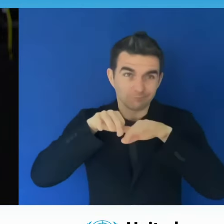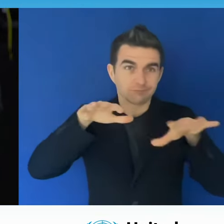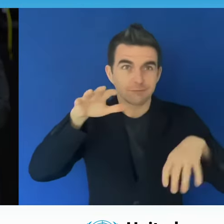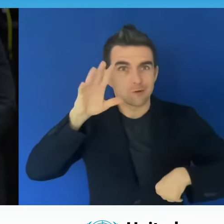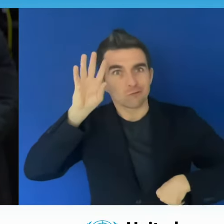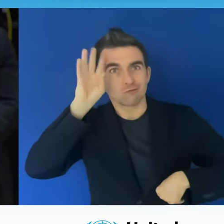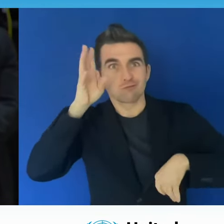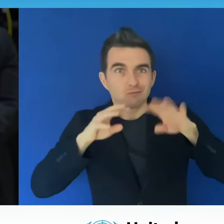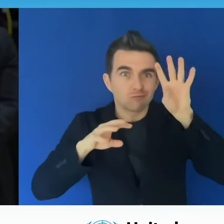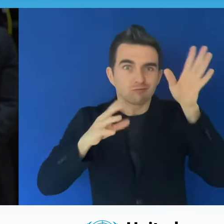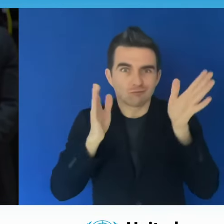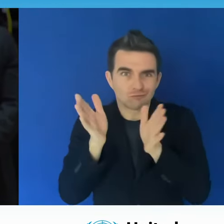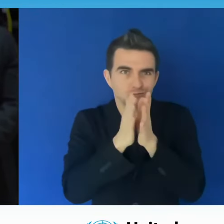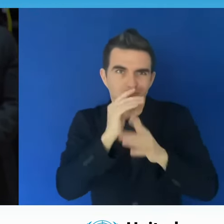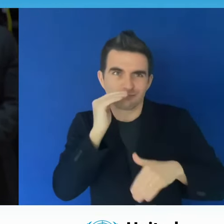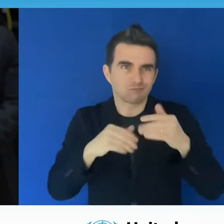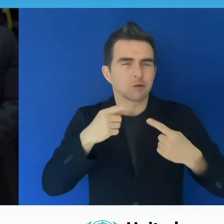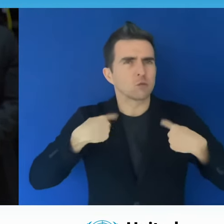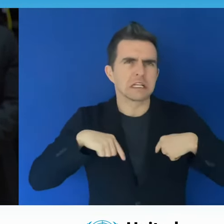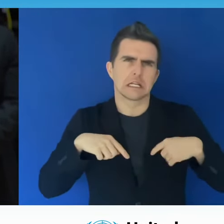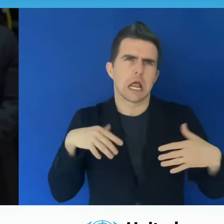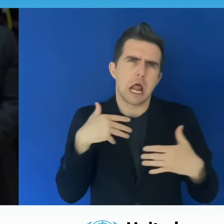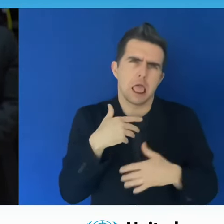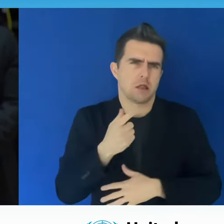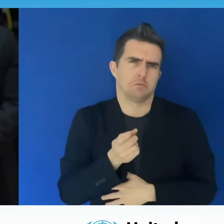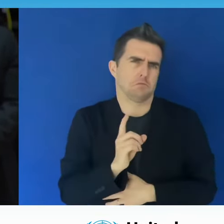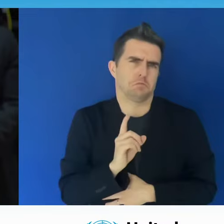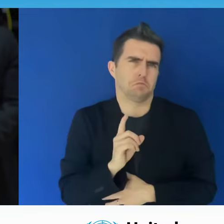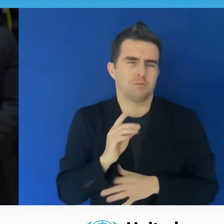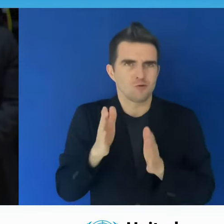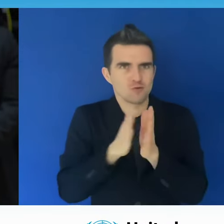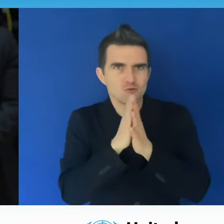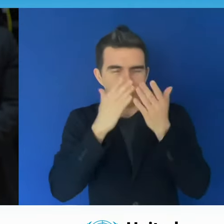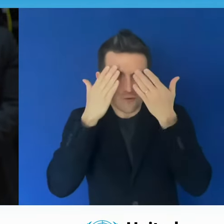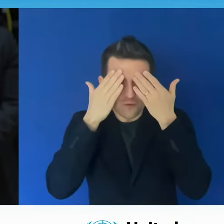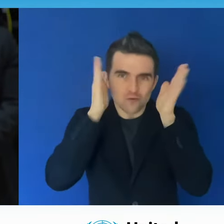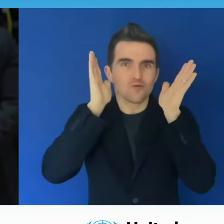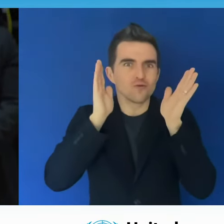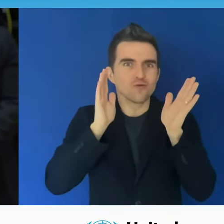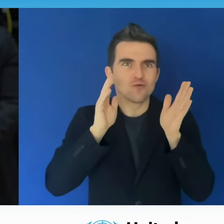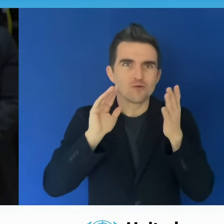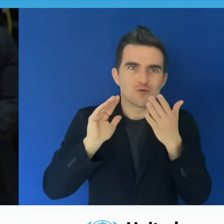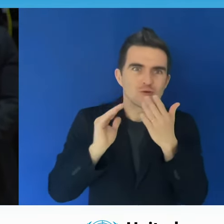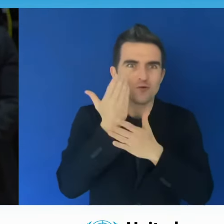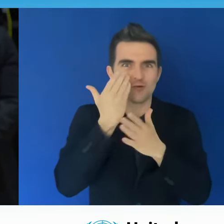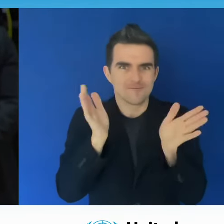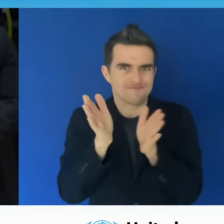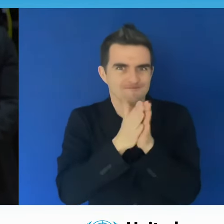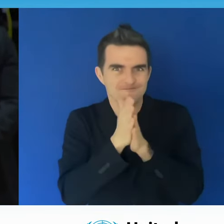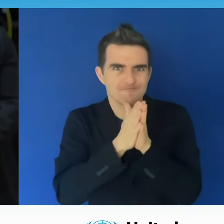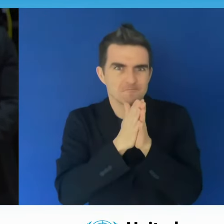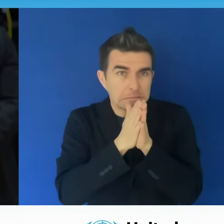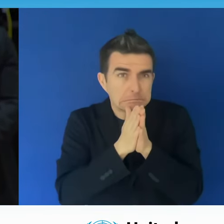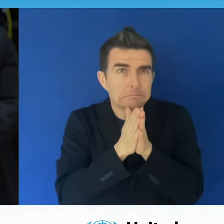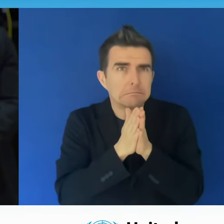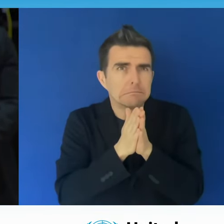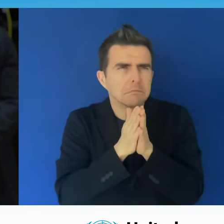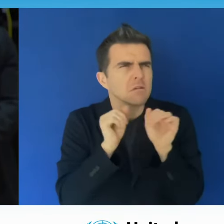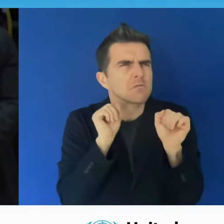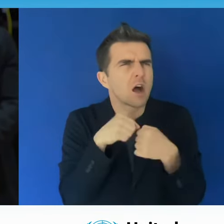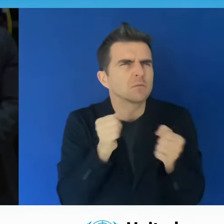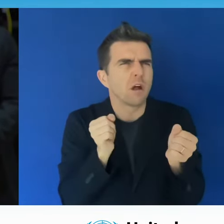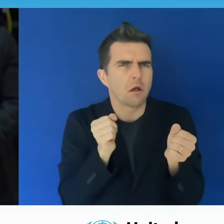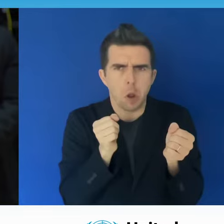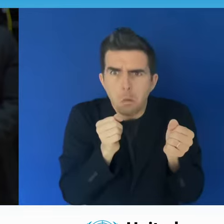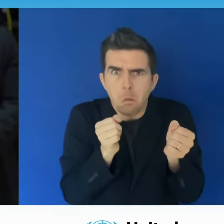and most importantly, the future citizens of the world that we are trying to save.